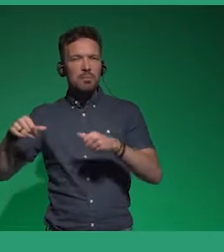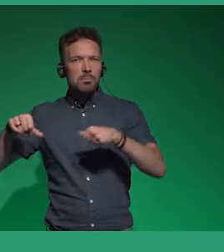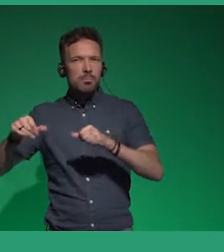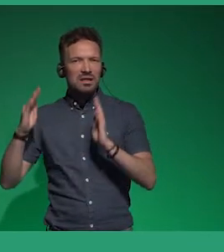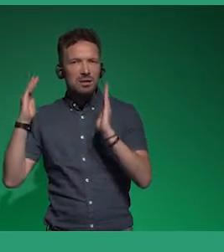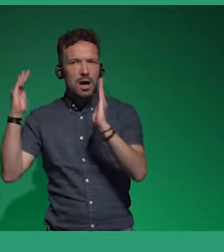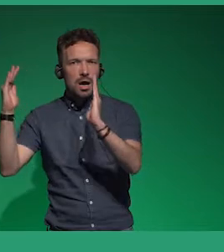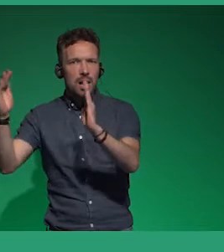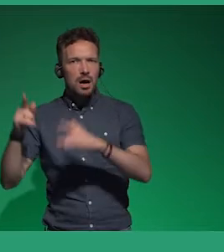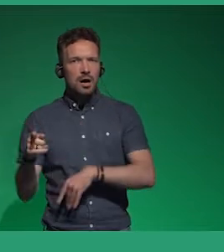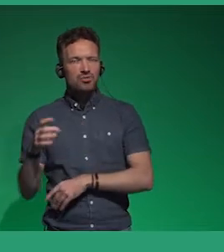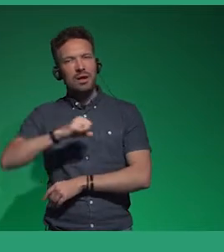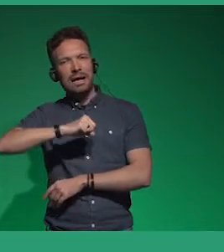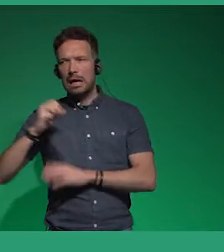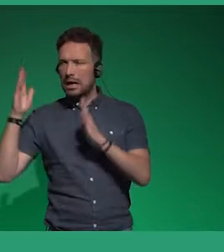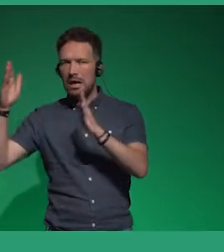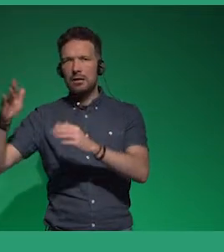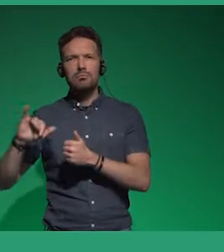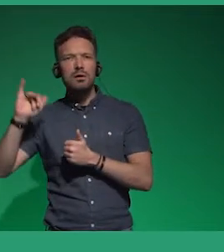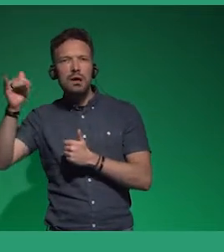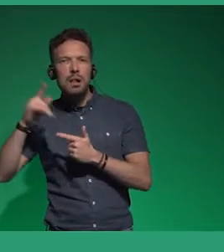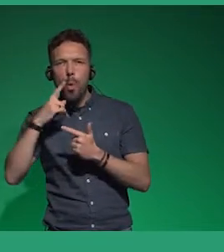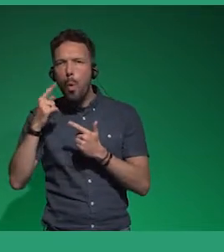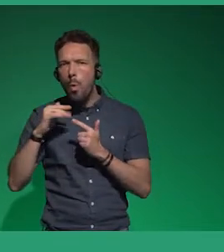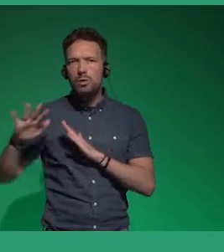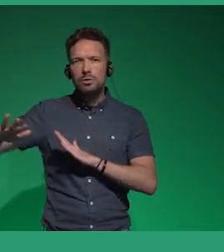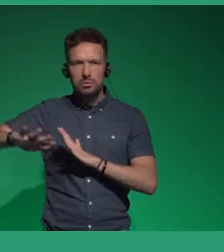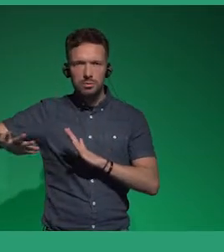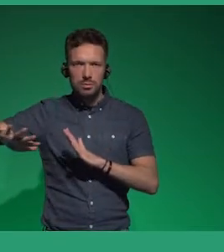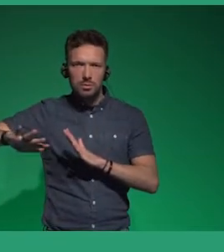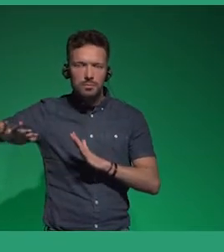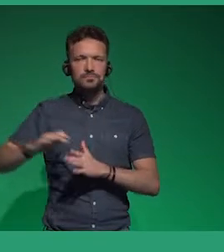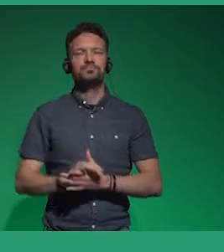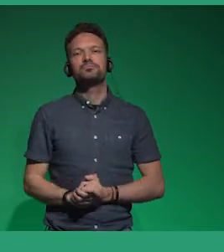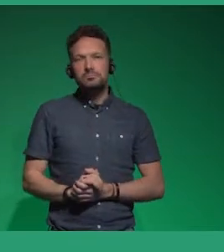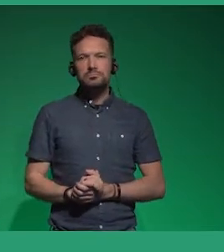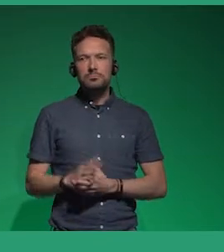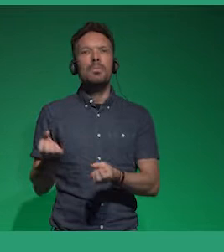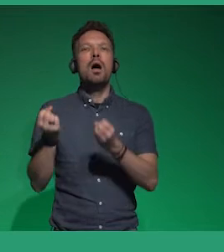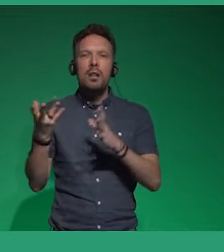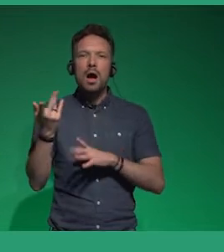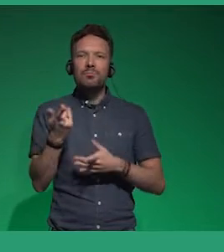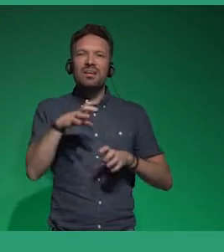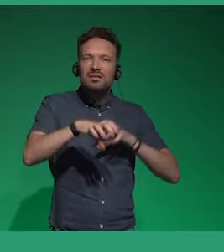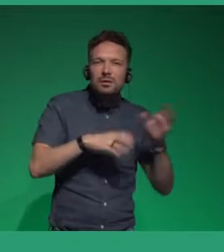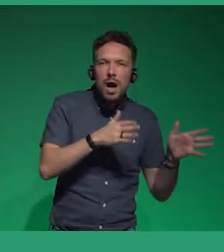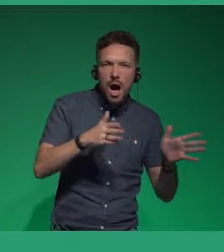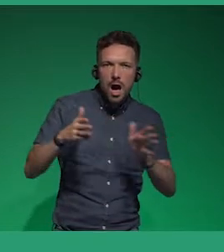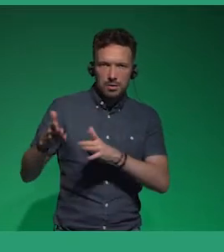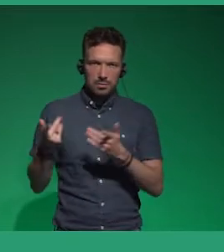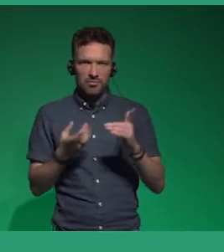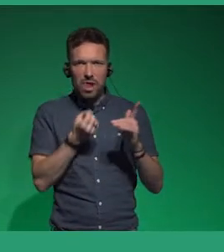We also have among the species winners and losers. Among the losers, we have